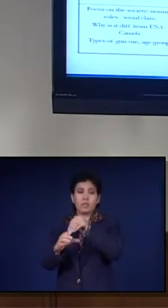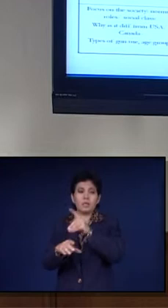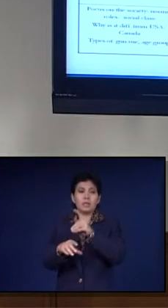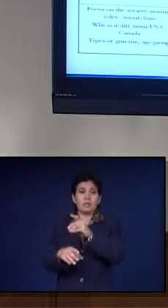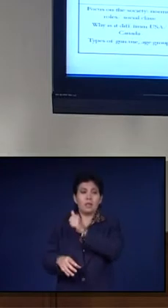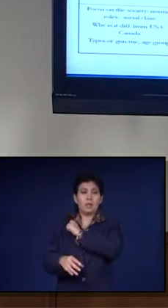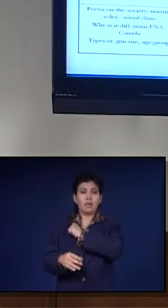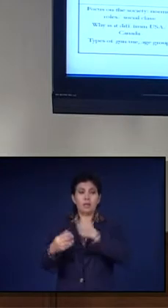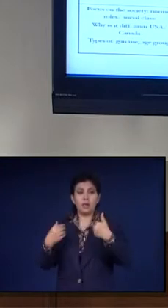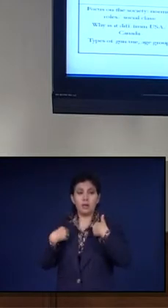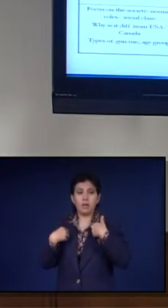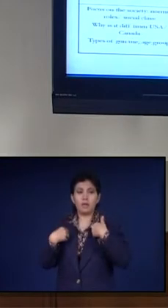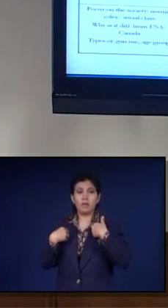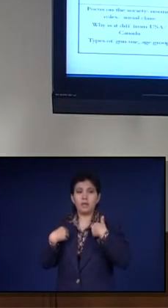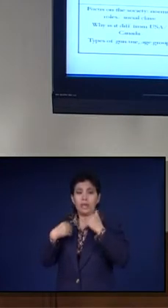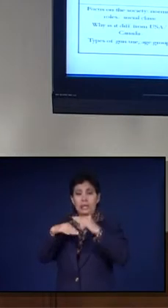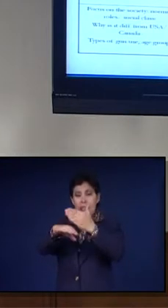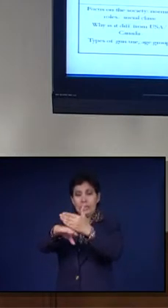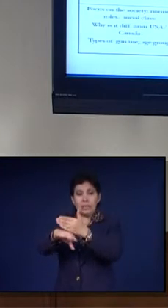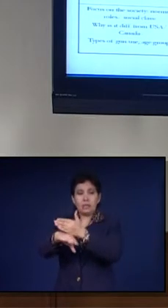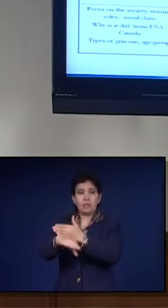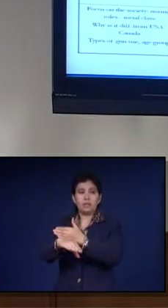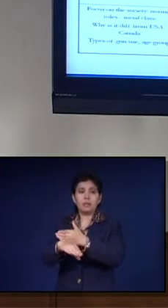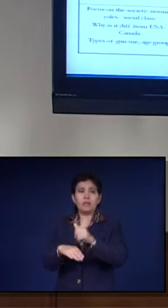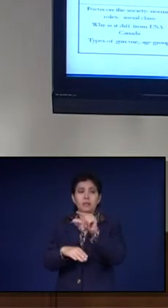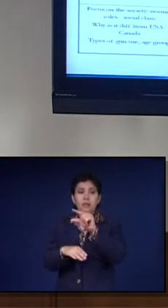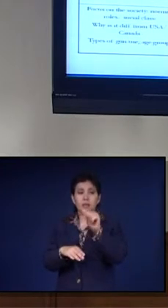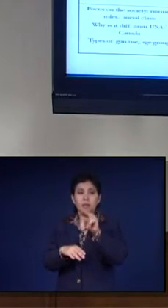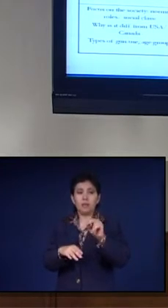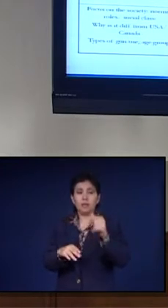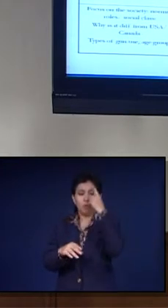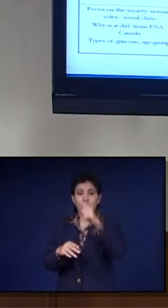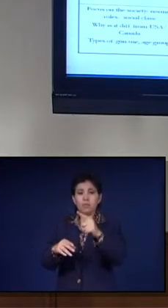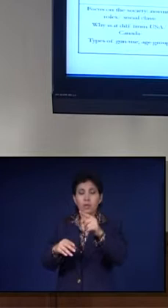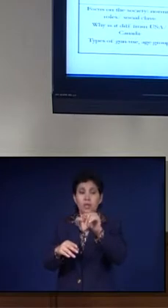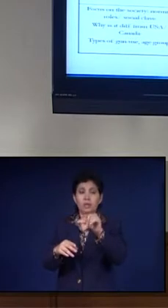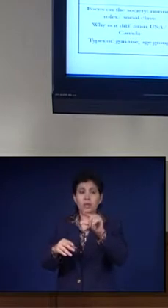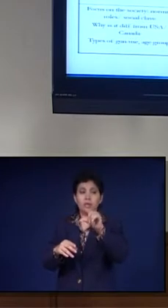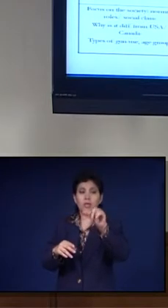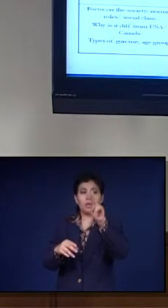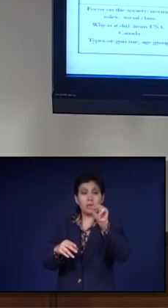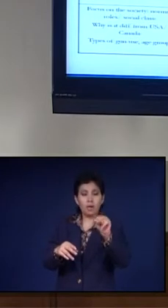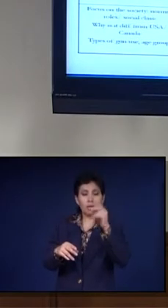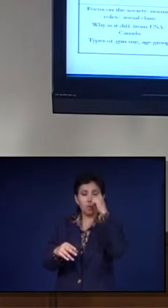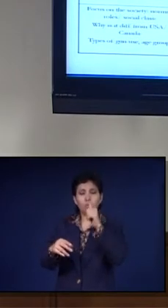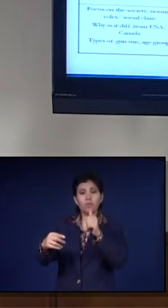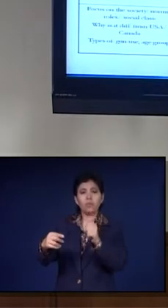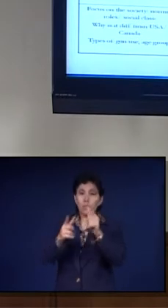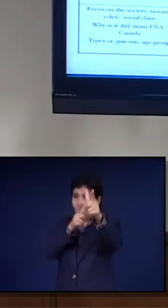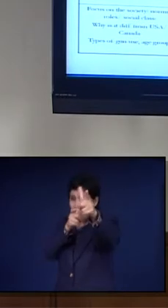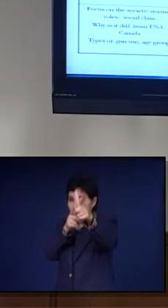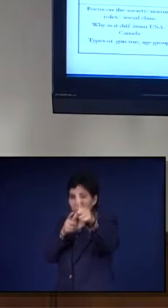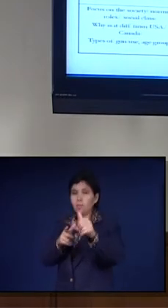have guns. But the question is, they use guns for hunting and not killing or protecting.